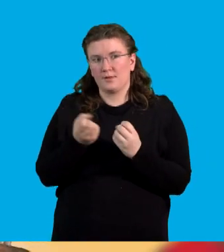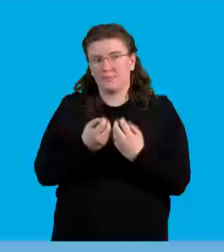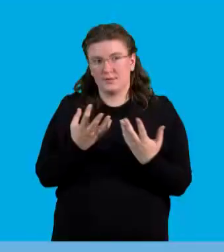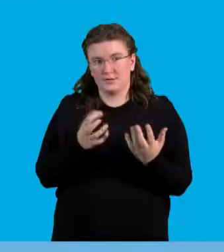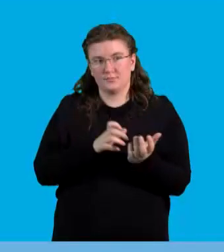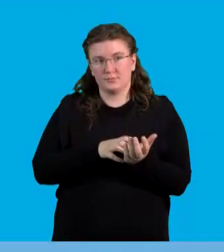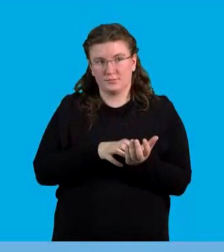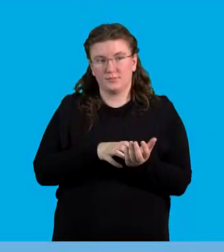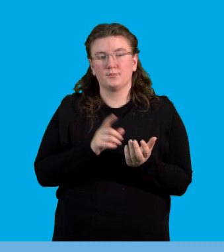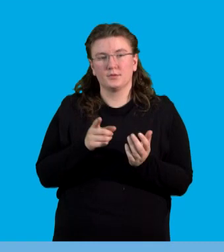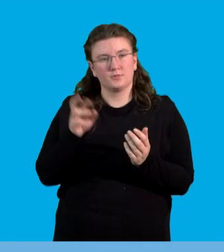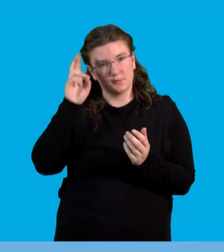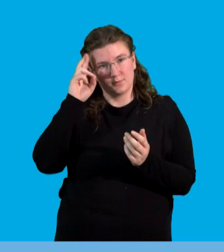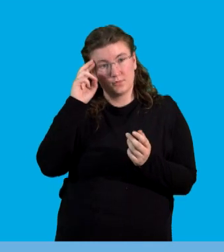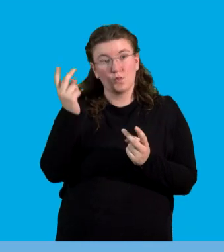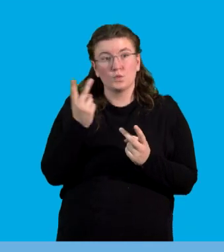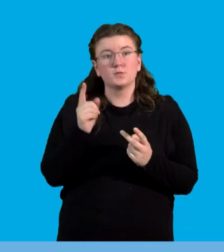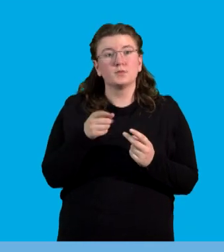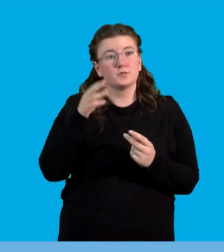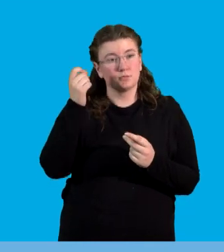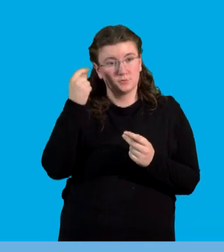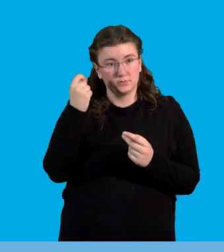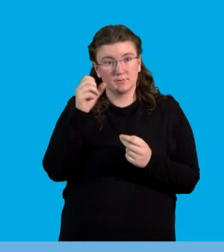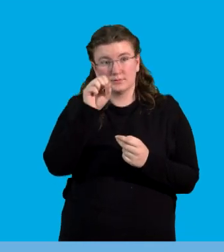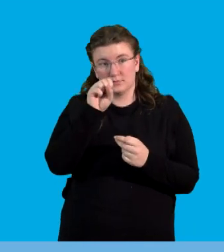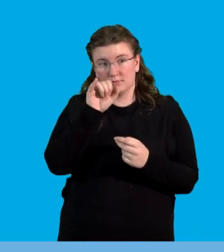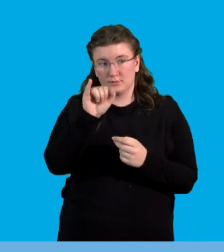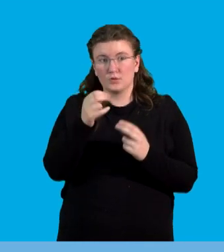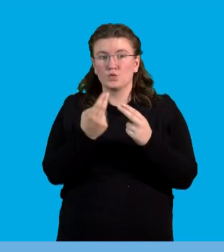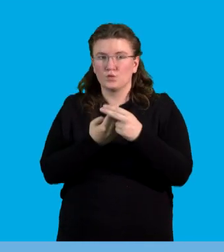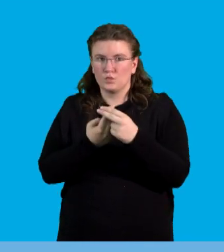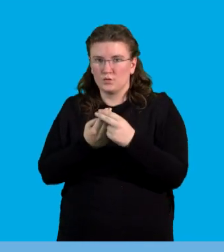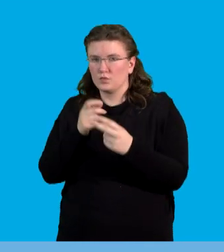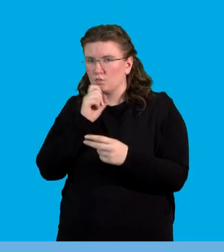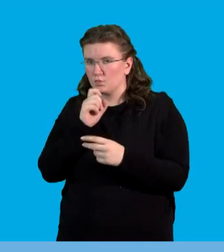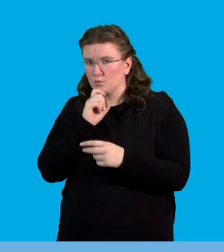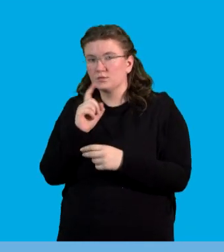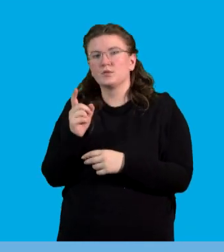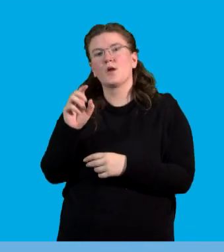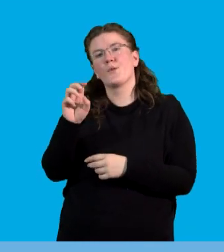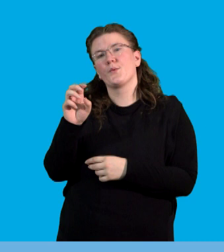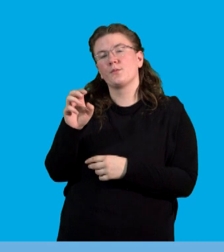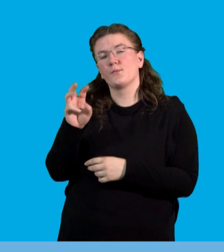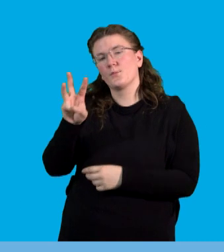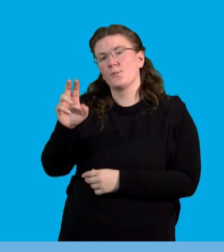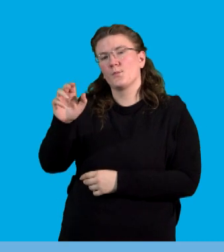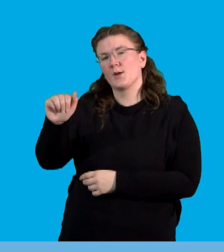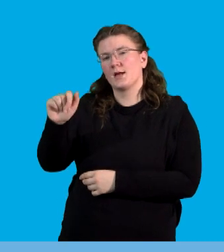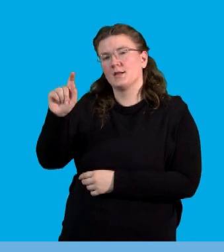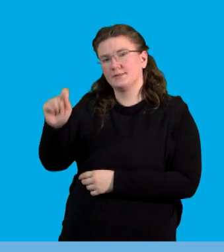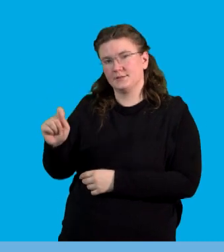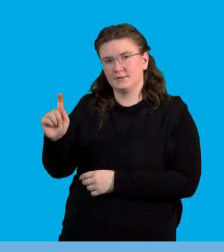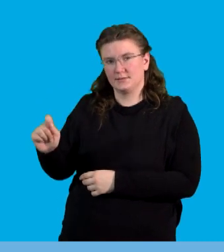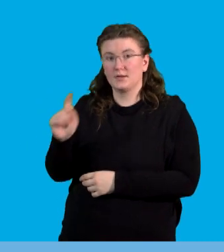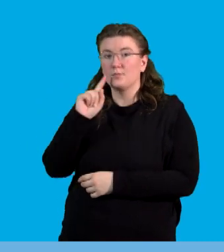electricity. We also need to know that the SI unit used to measure electrical power is watt. But when we are